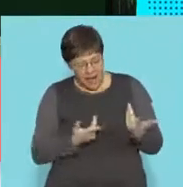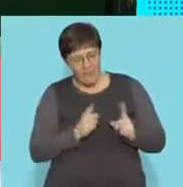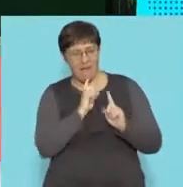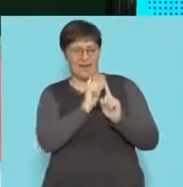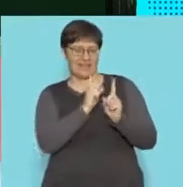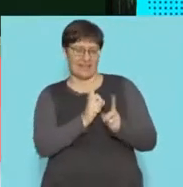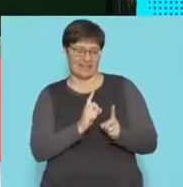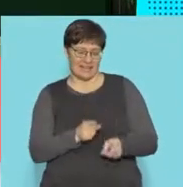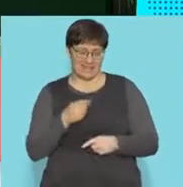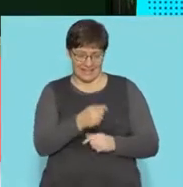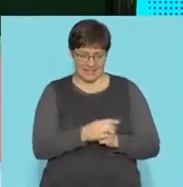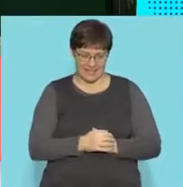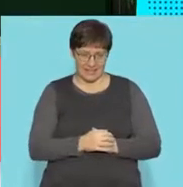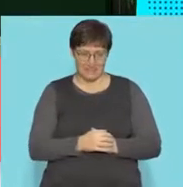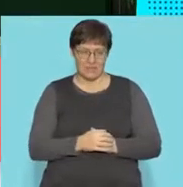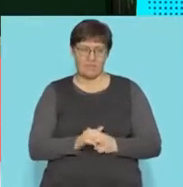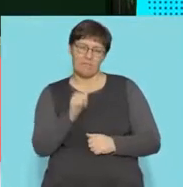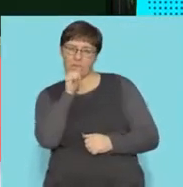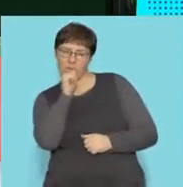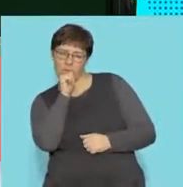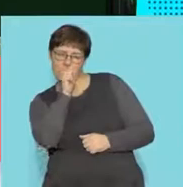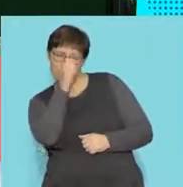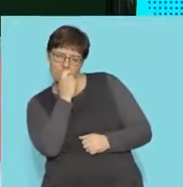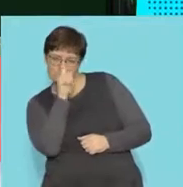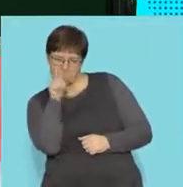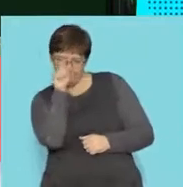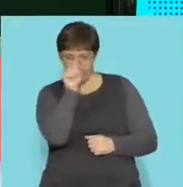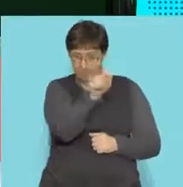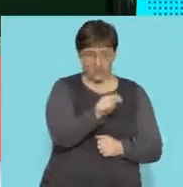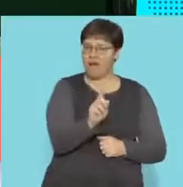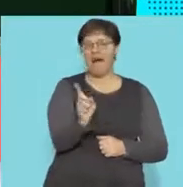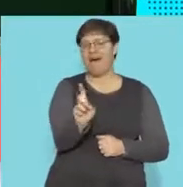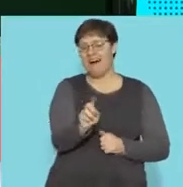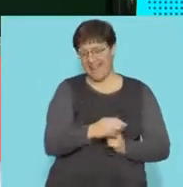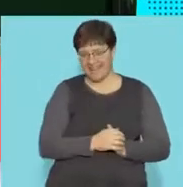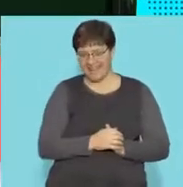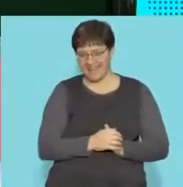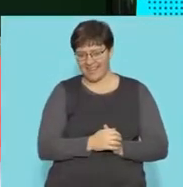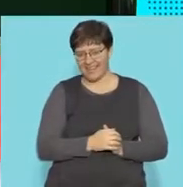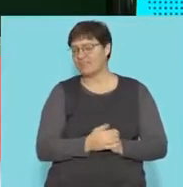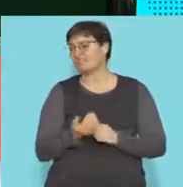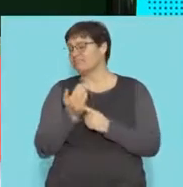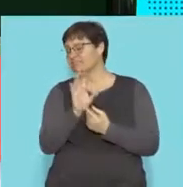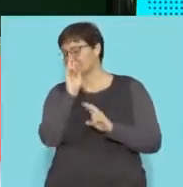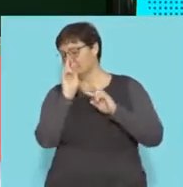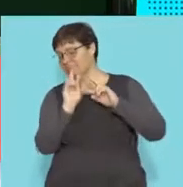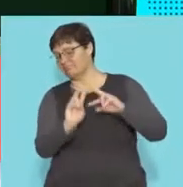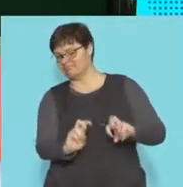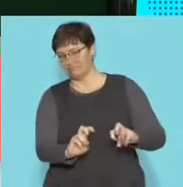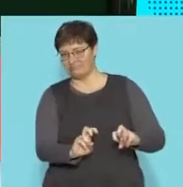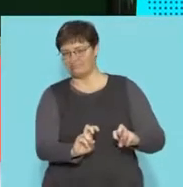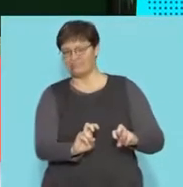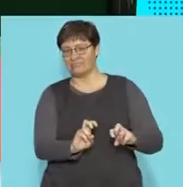multiple choice questions, because it mustn't just be a guess situation. So let's look at how